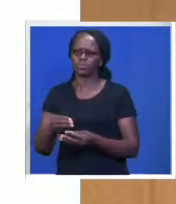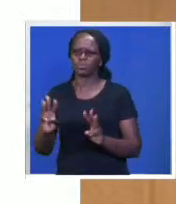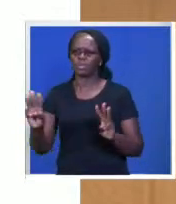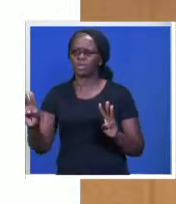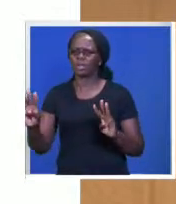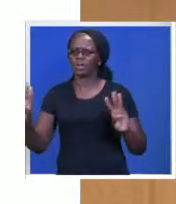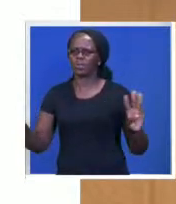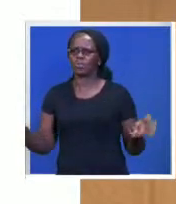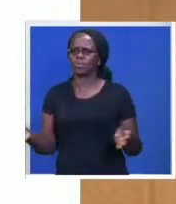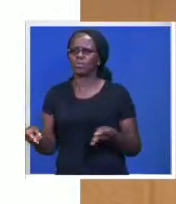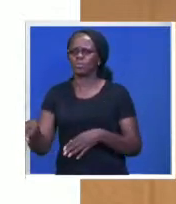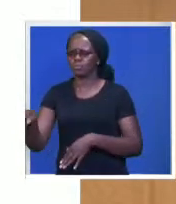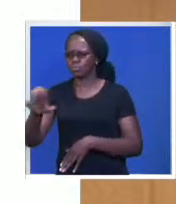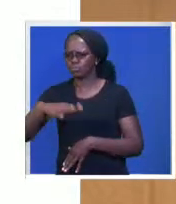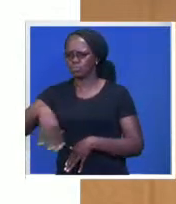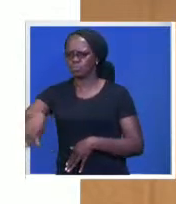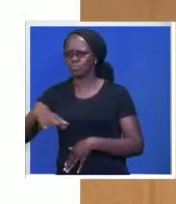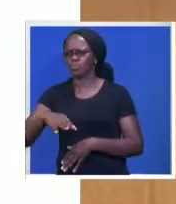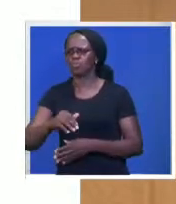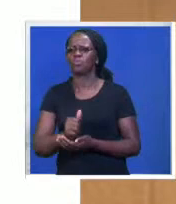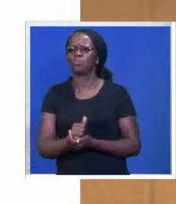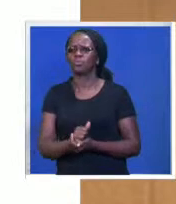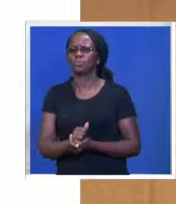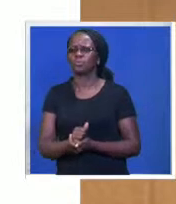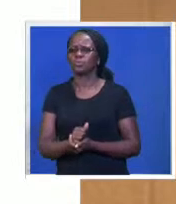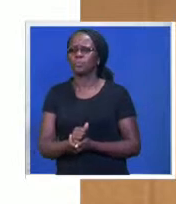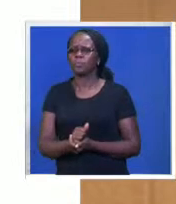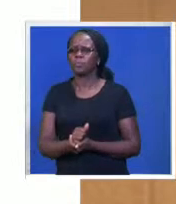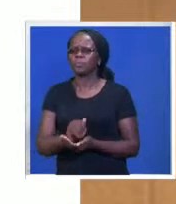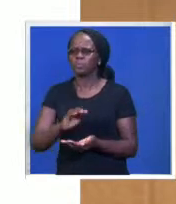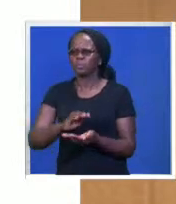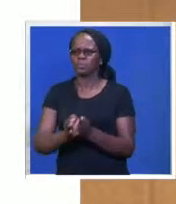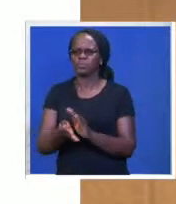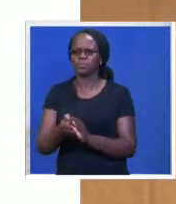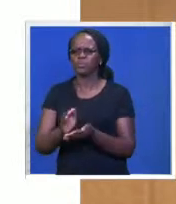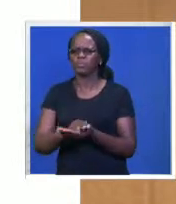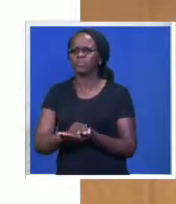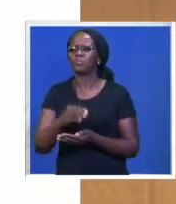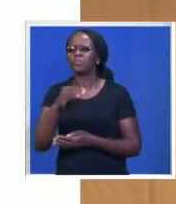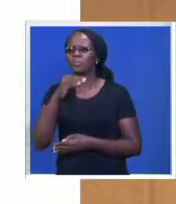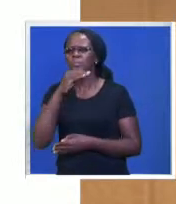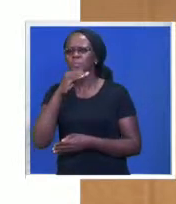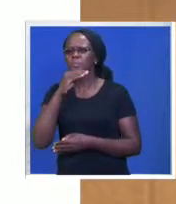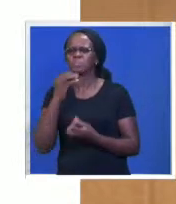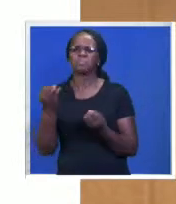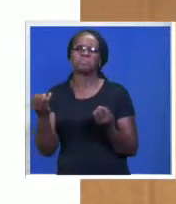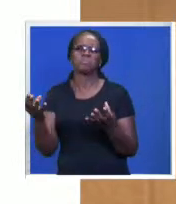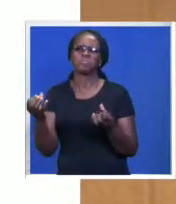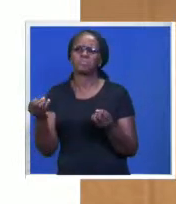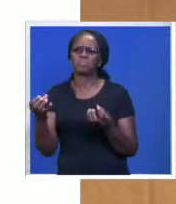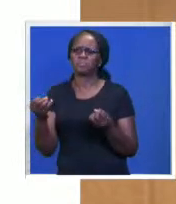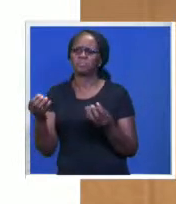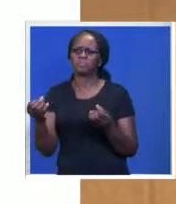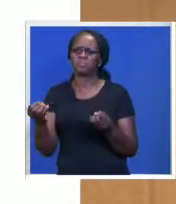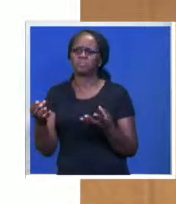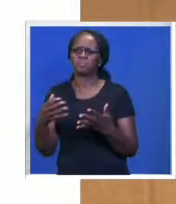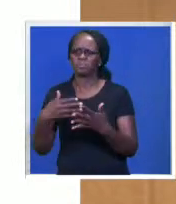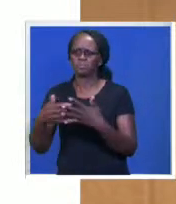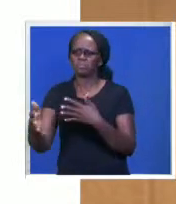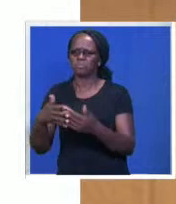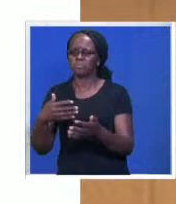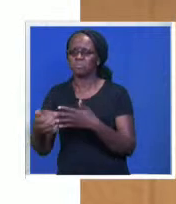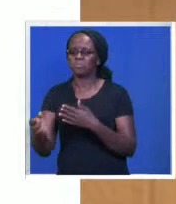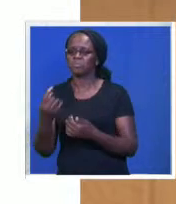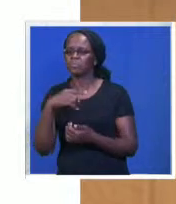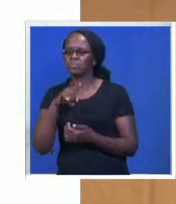ordered existence. Creation might mean a lot of other things, but us here in religious education, we